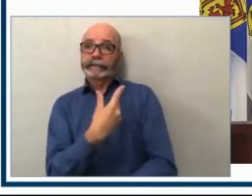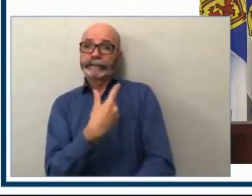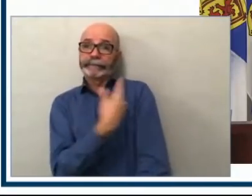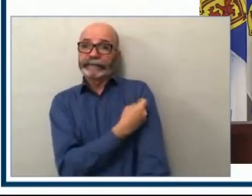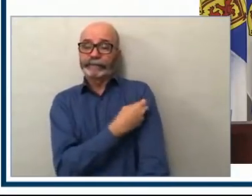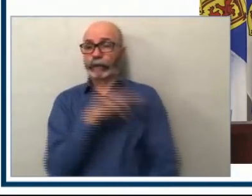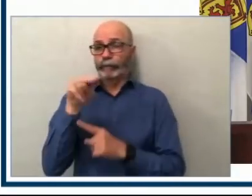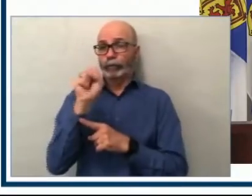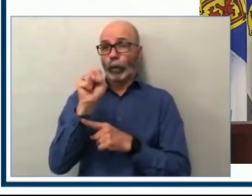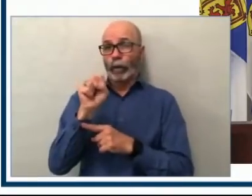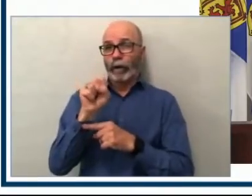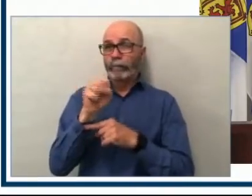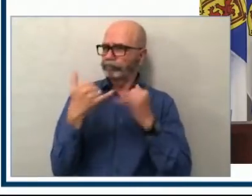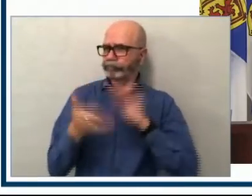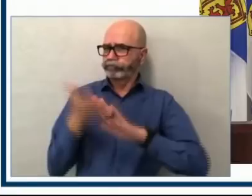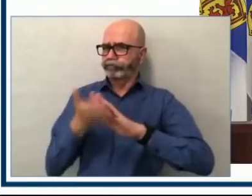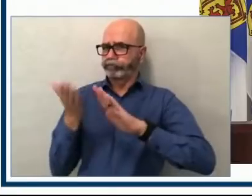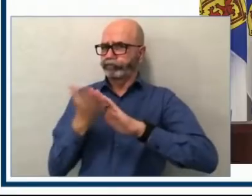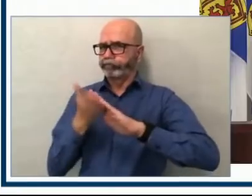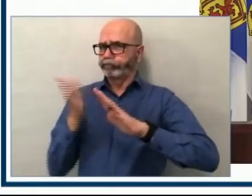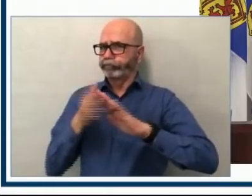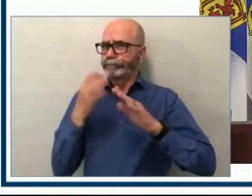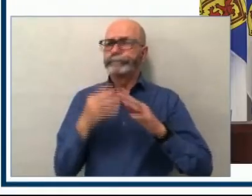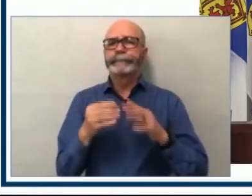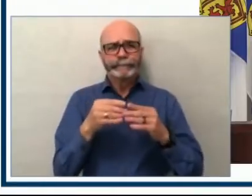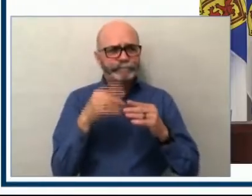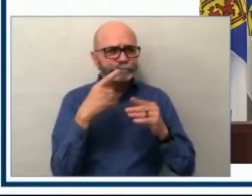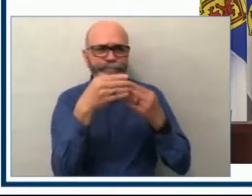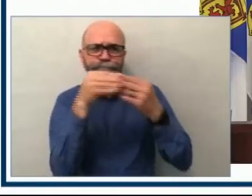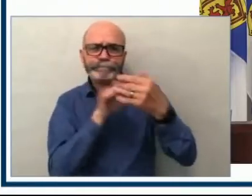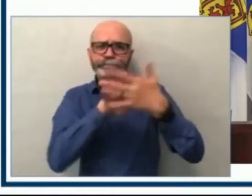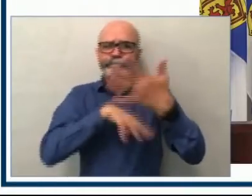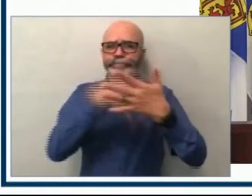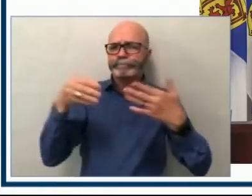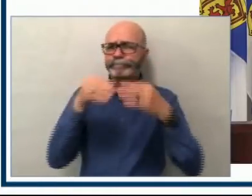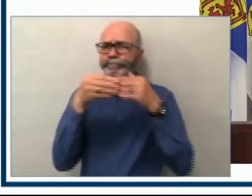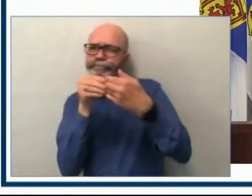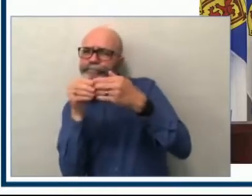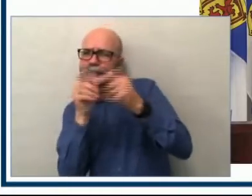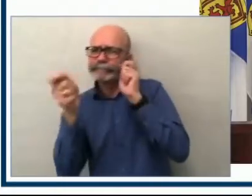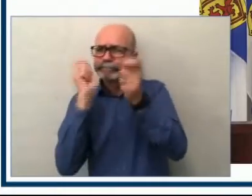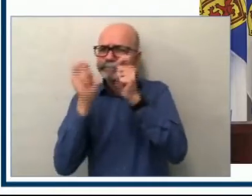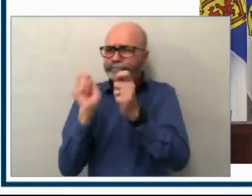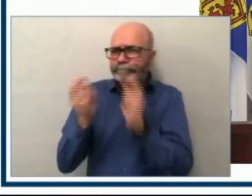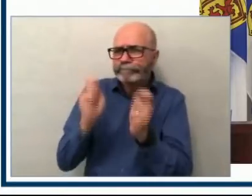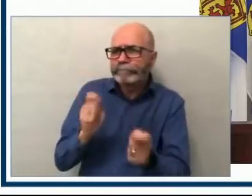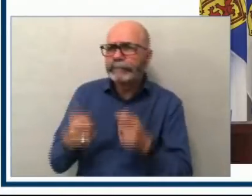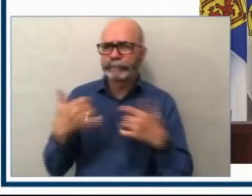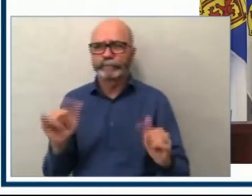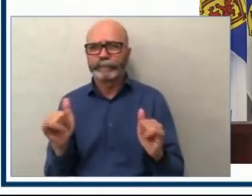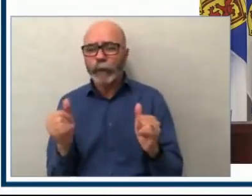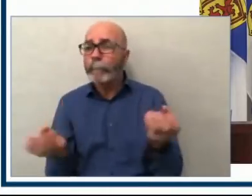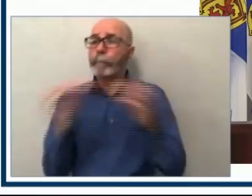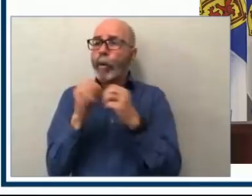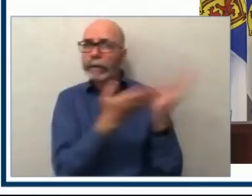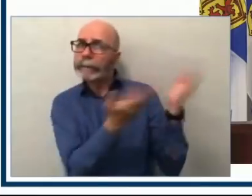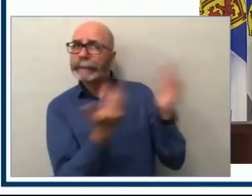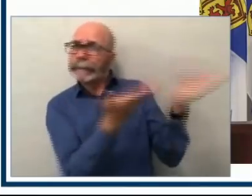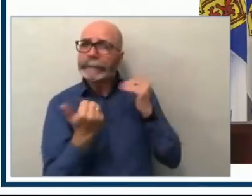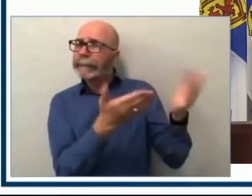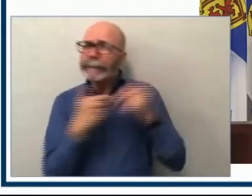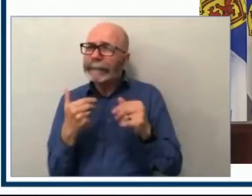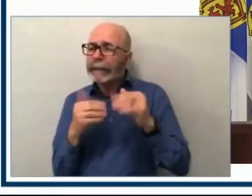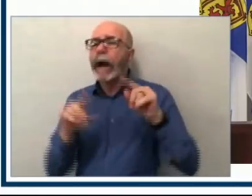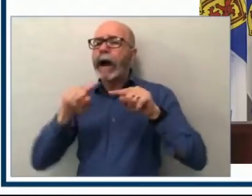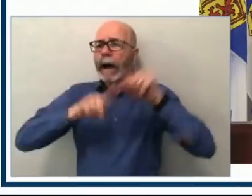be strategic and flexible, adaptable to increases or decreases in vaccine supply. I'm wondering